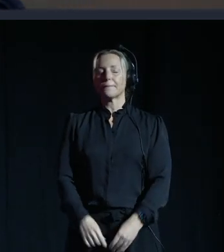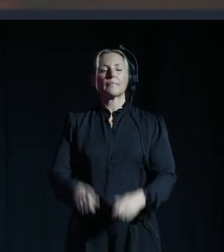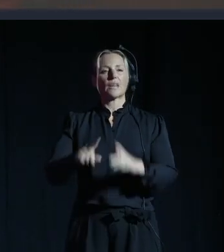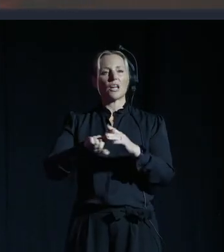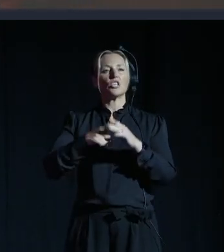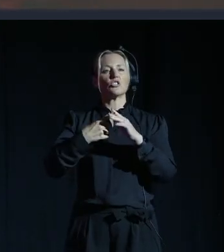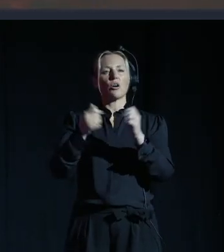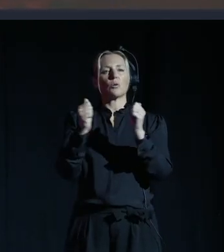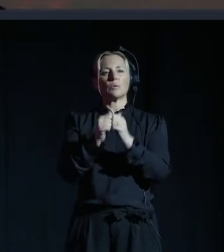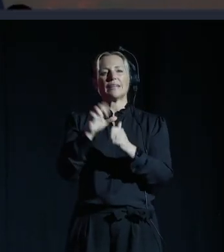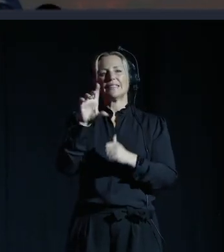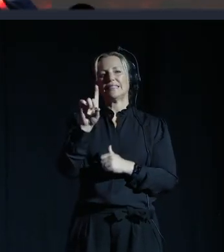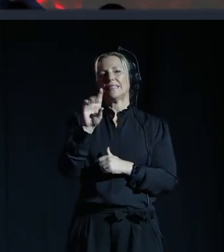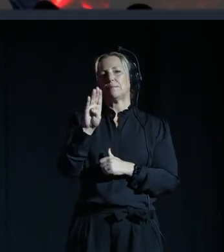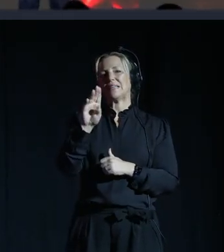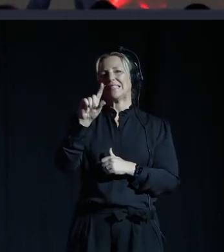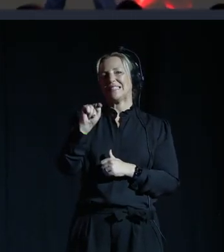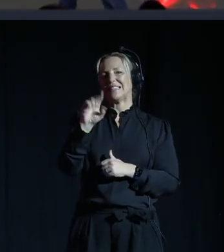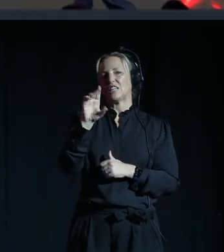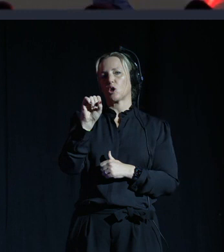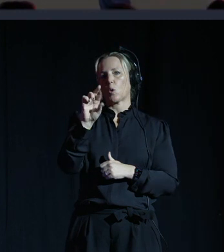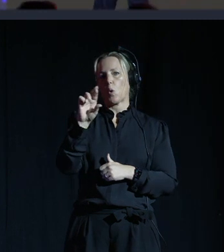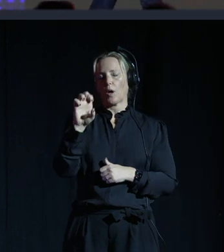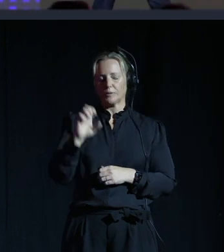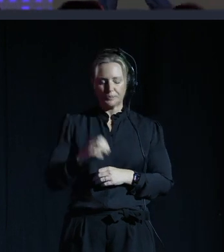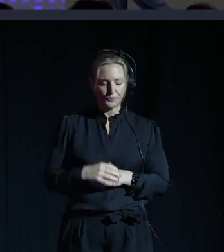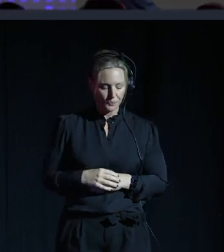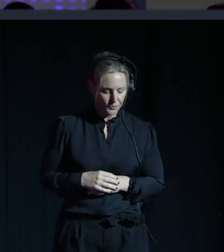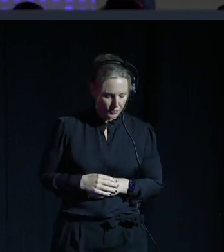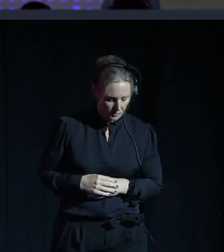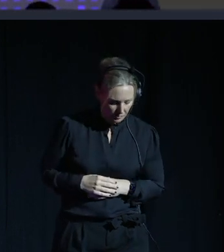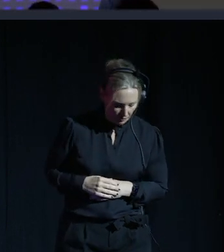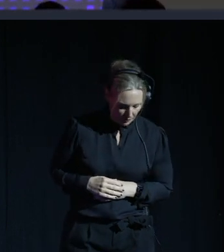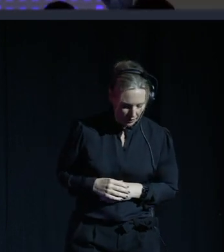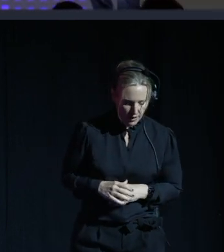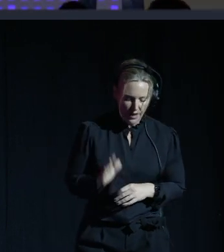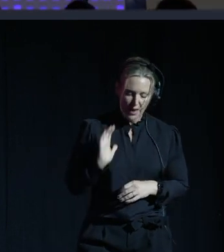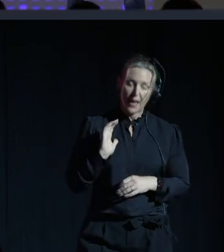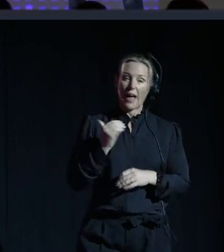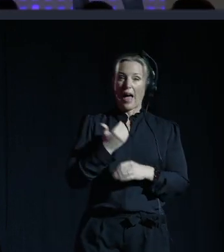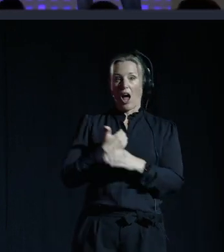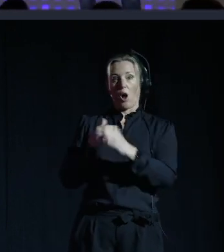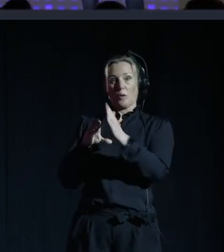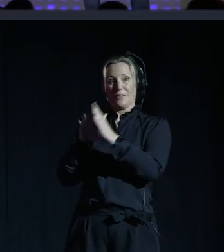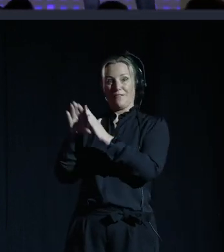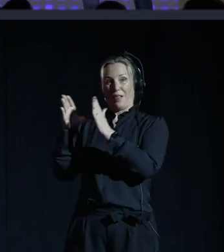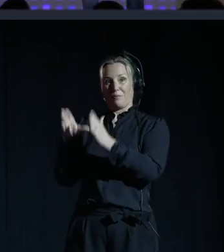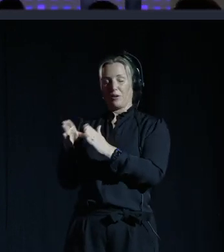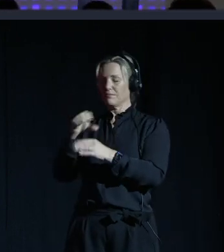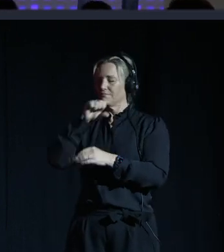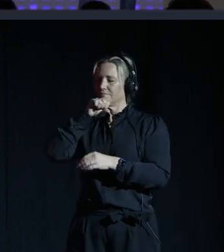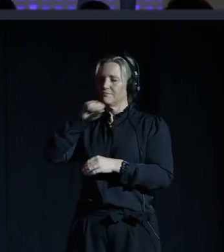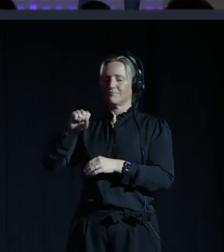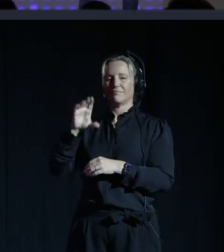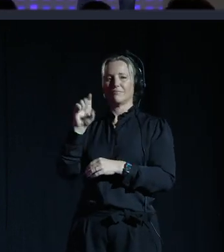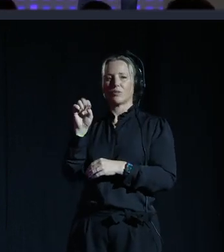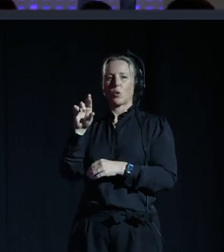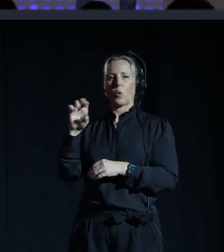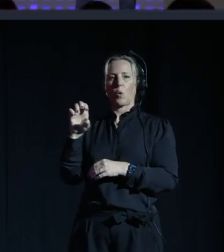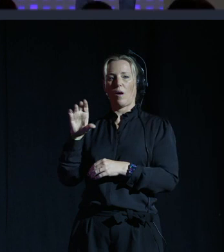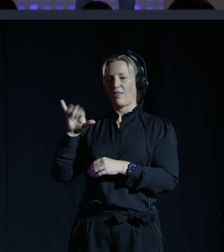with DBT Core. It goes without saying that our developers love Core. It's the technology that started us back